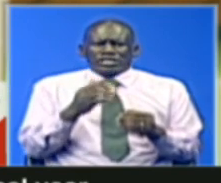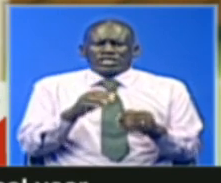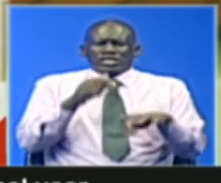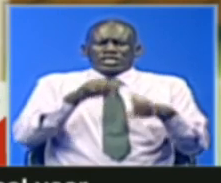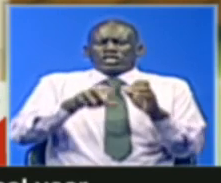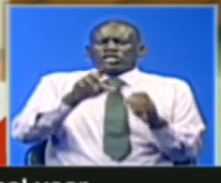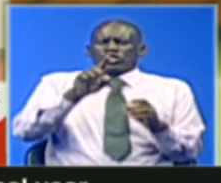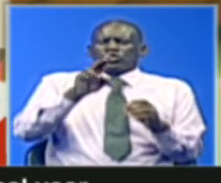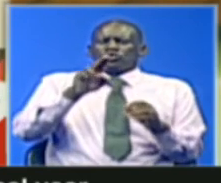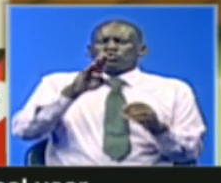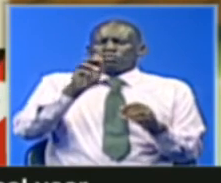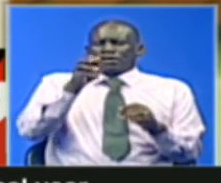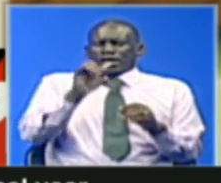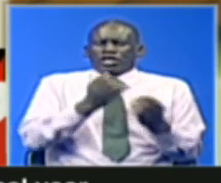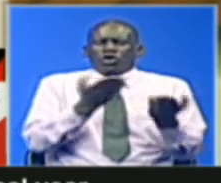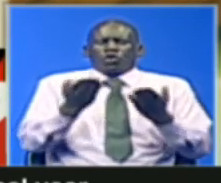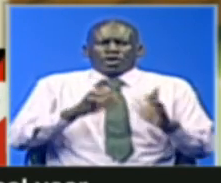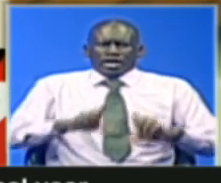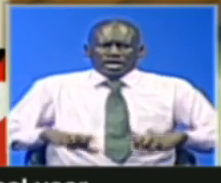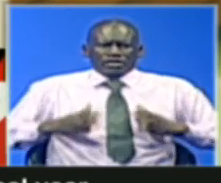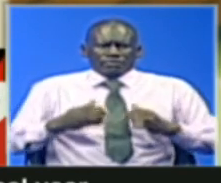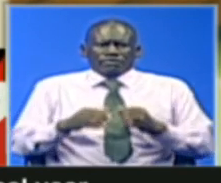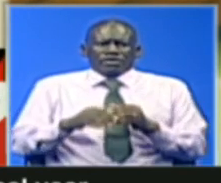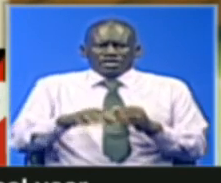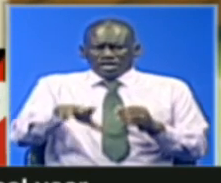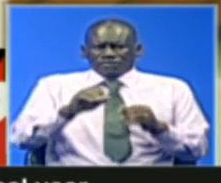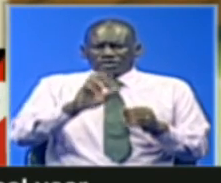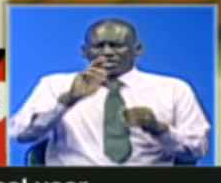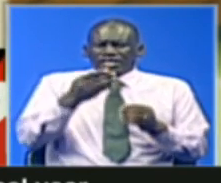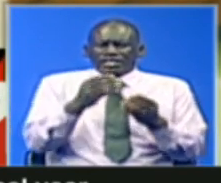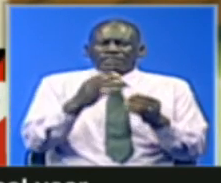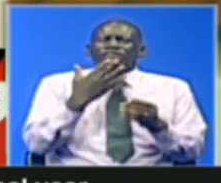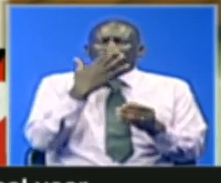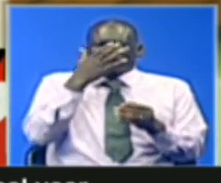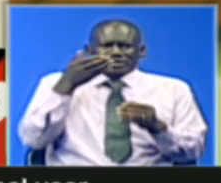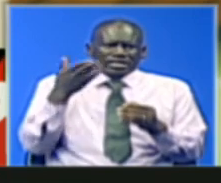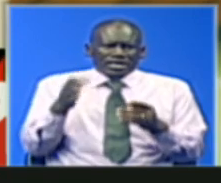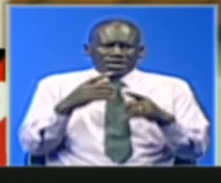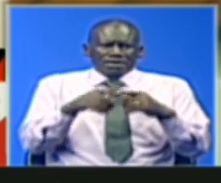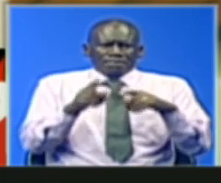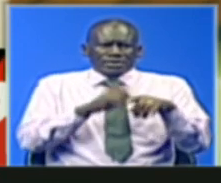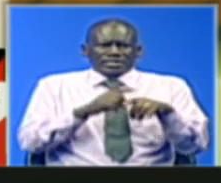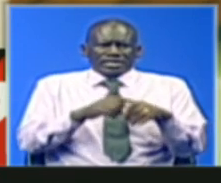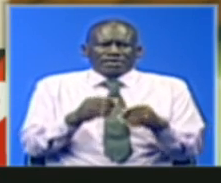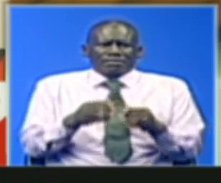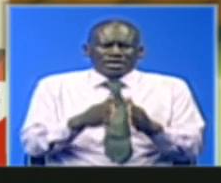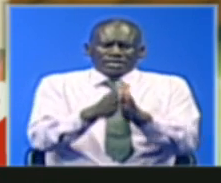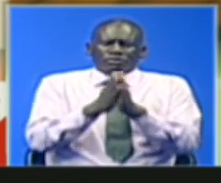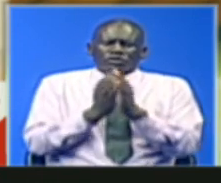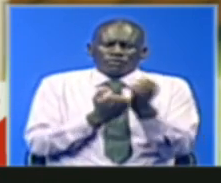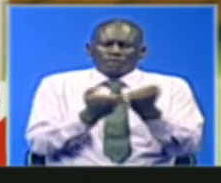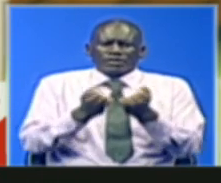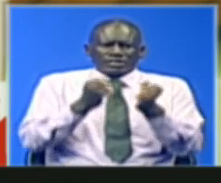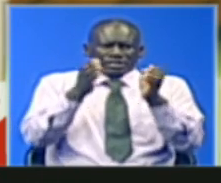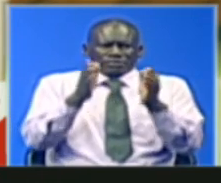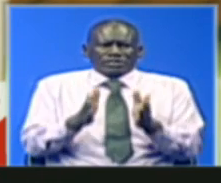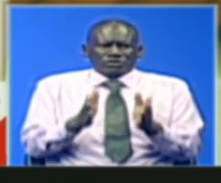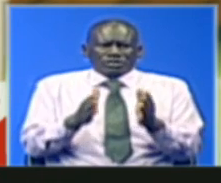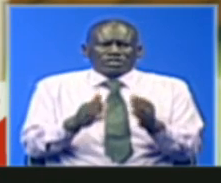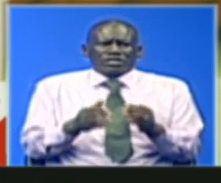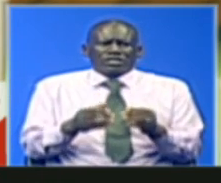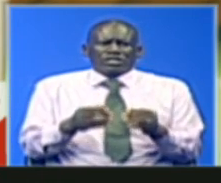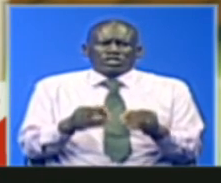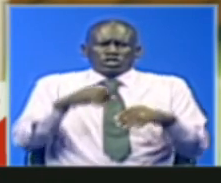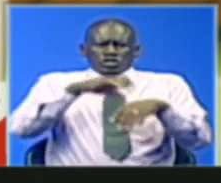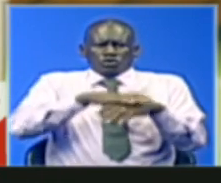live, I find Kenyan flowers available. But when I inquire from the trader, they tell me they got them